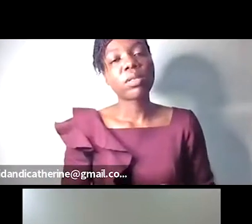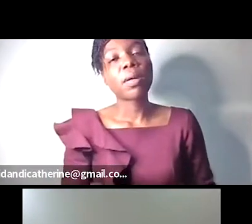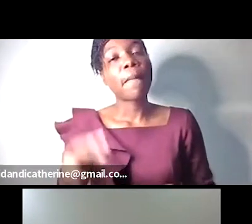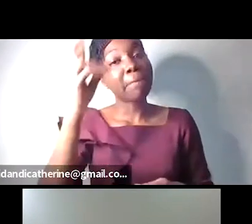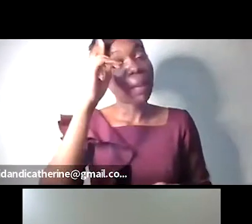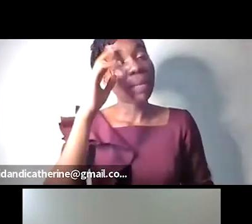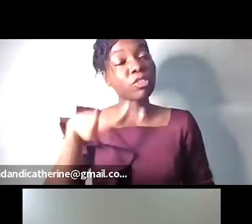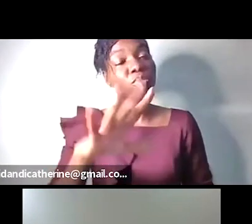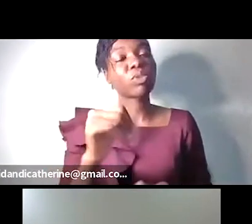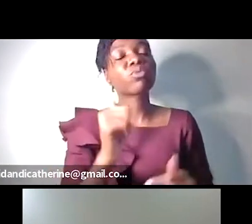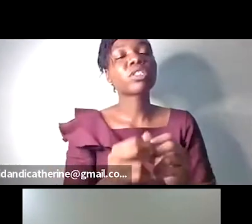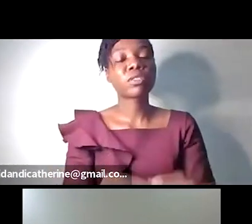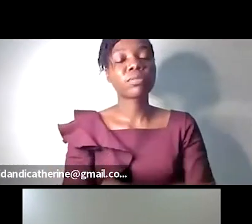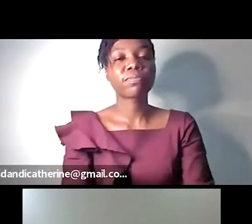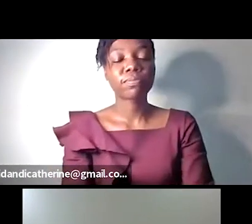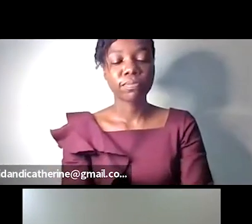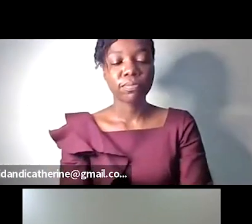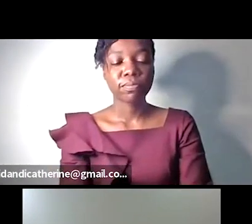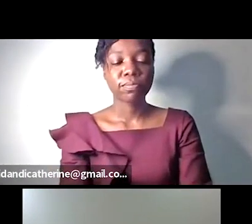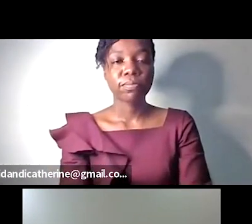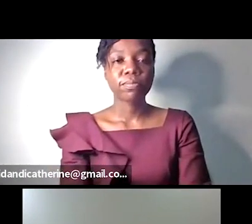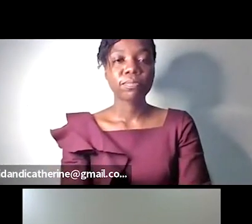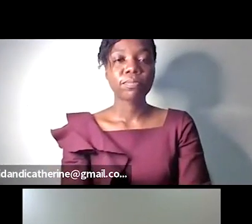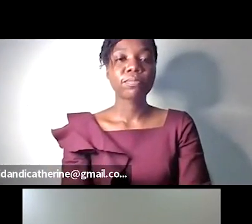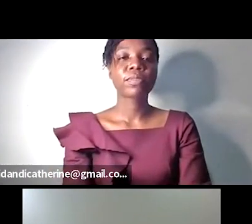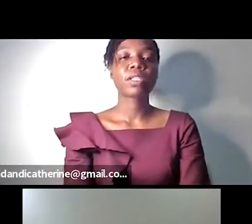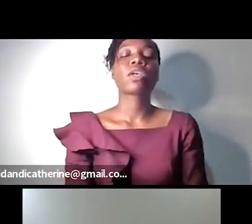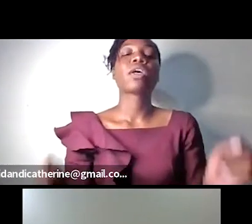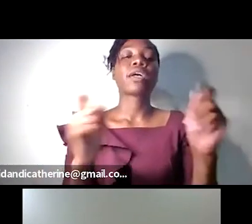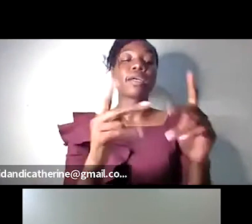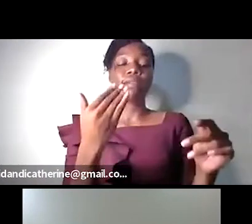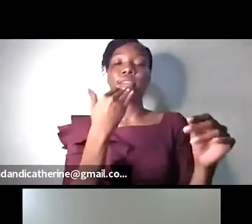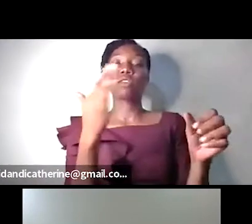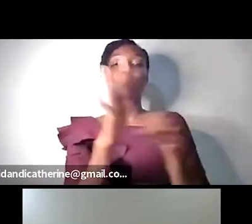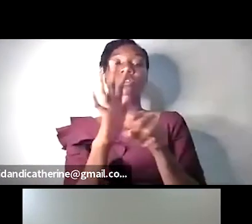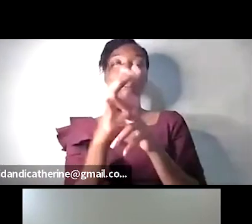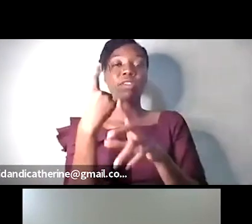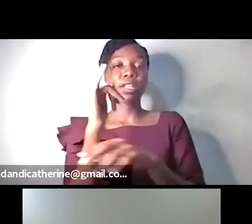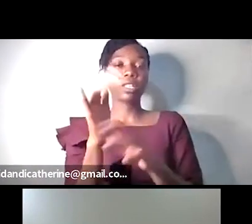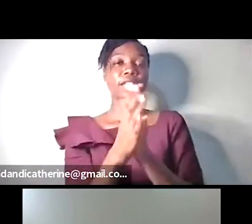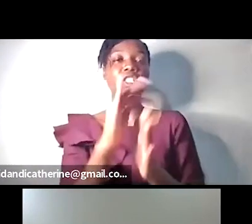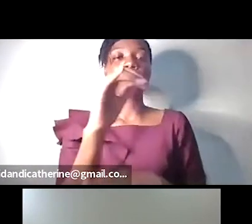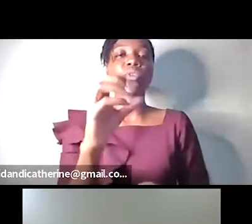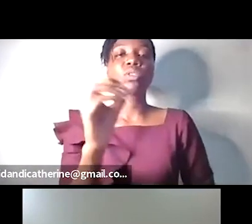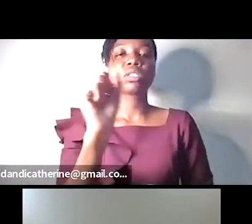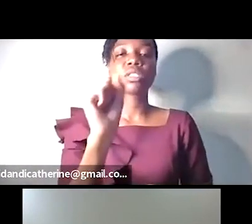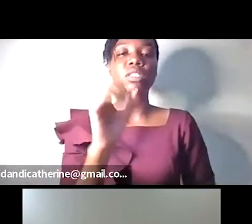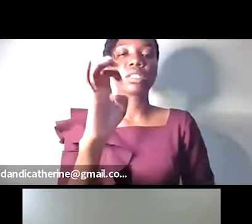purpose. All right, thank you for that. Jocelyn, and as Jocelyn and Judith answers,